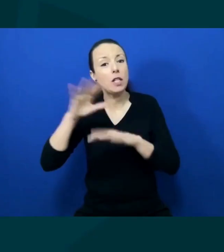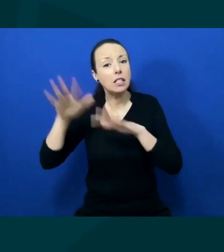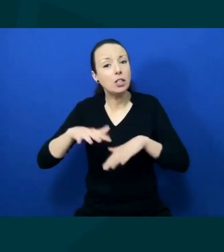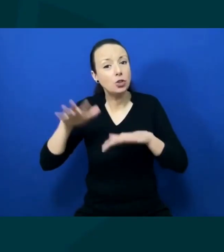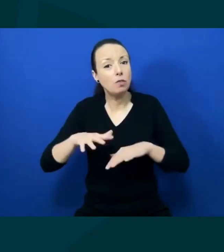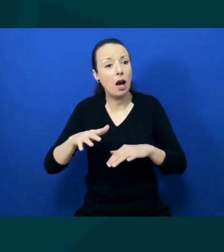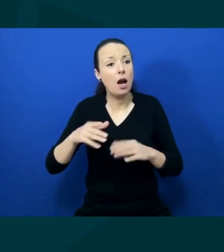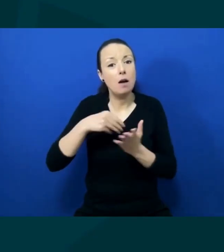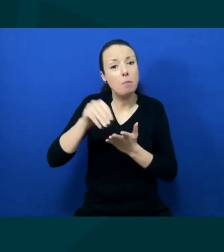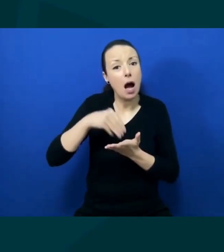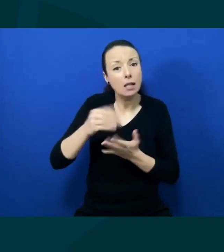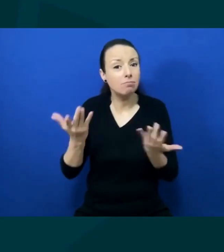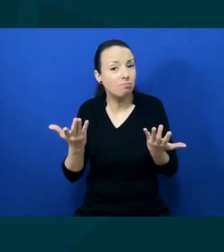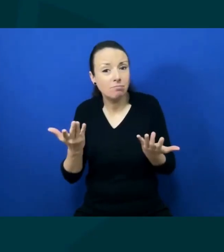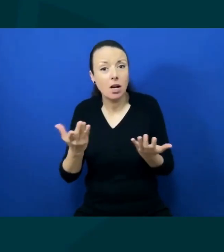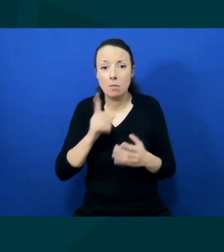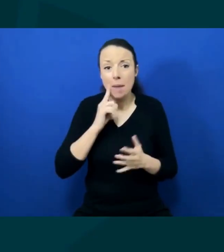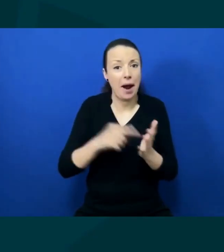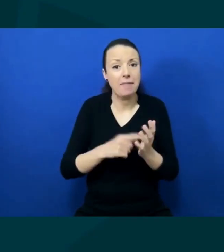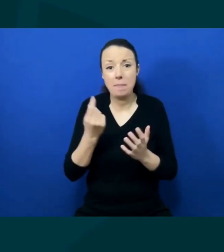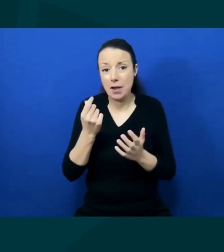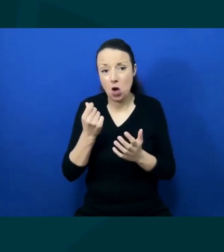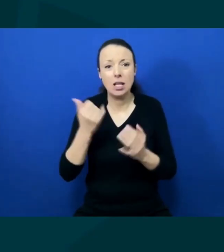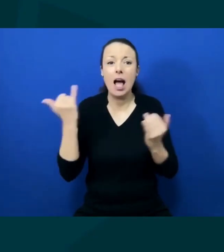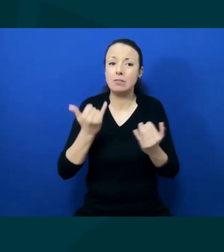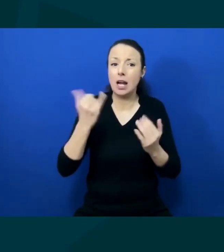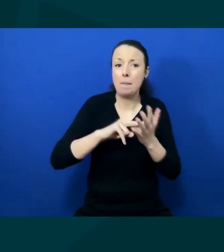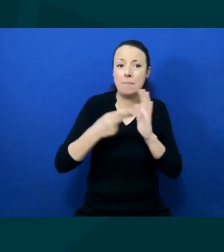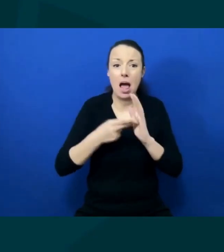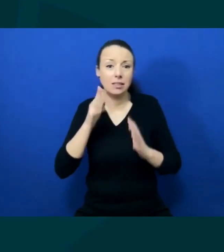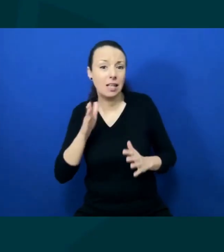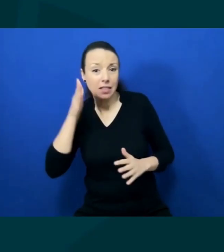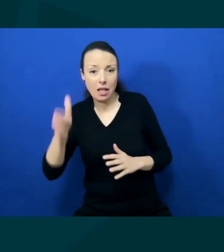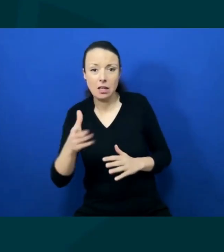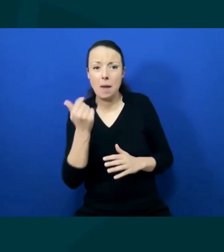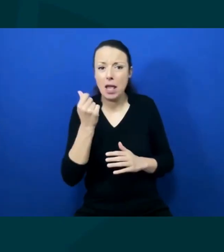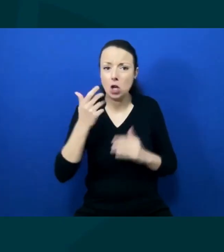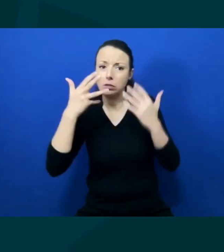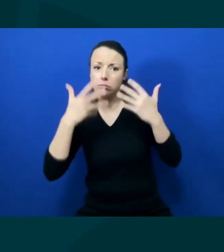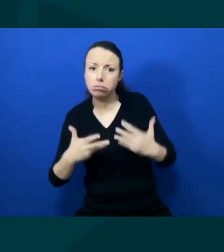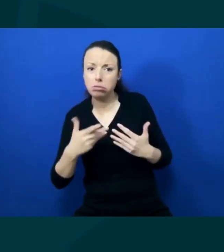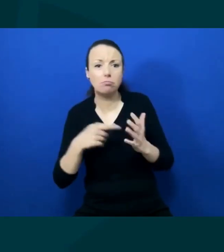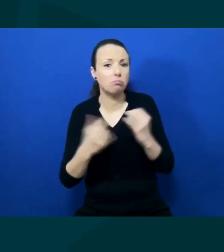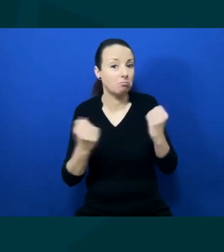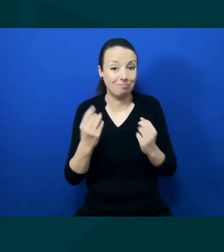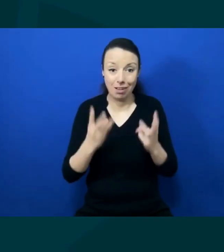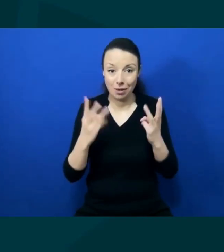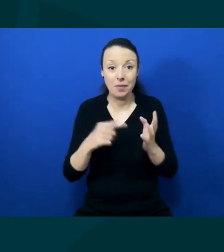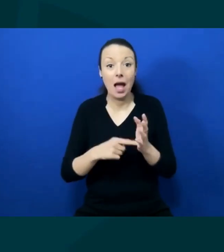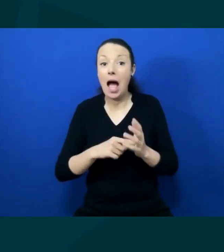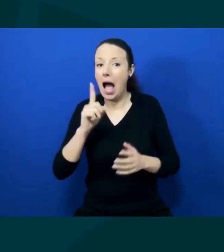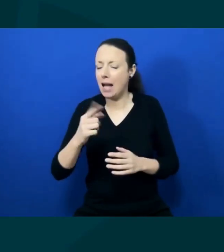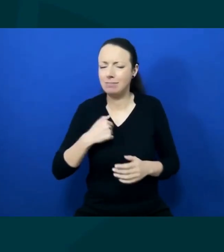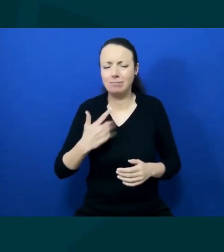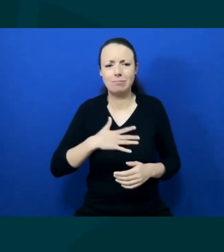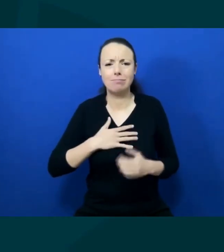council level about the payments, the fees for water management. It's an important element. And finally, what